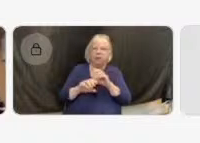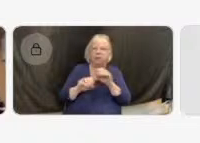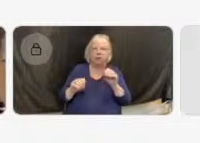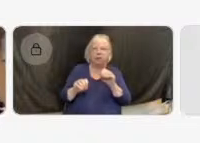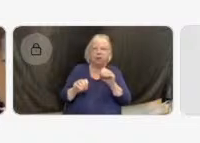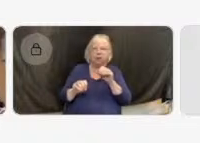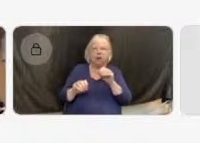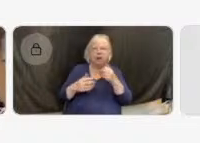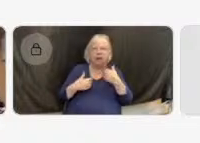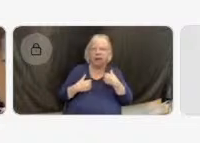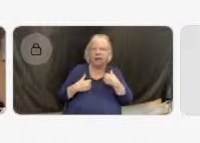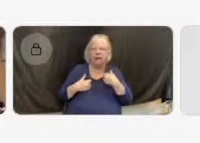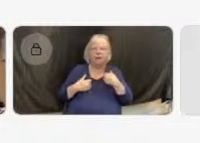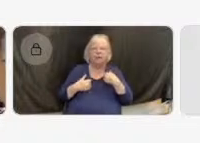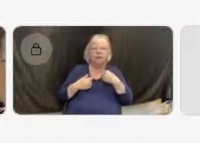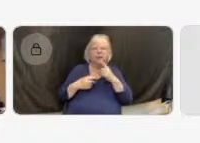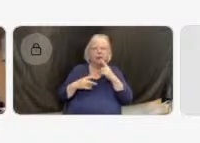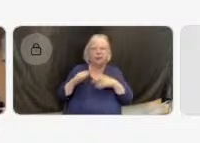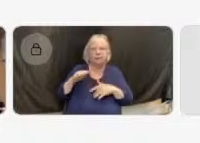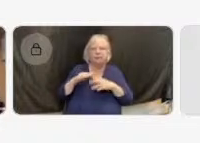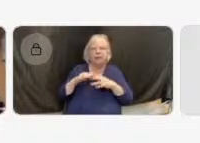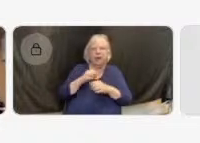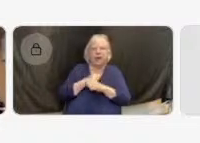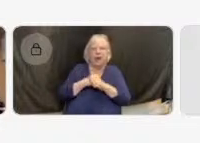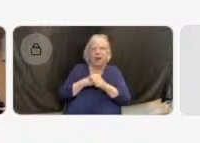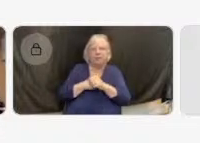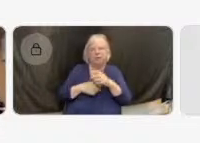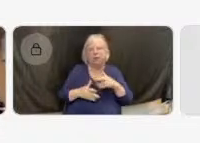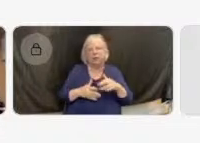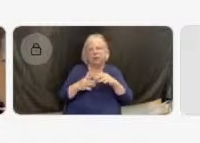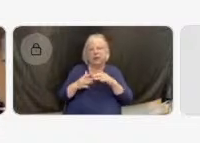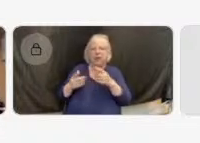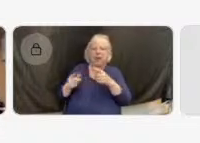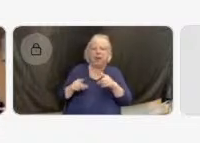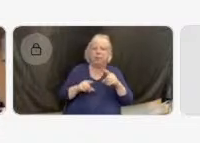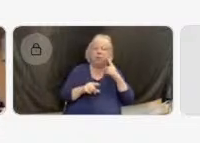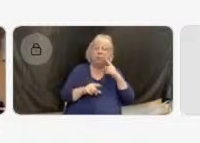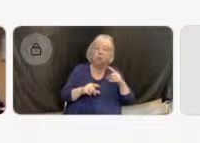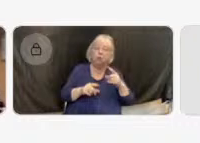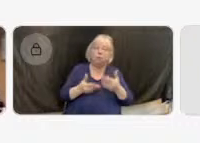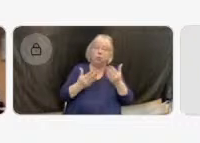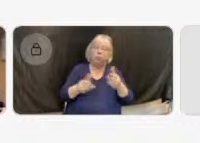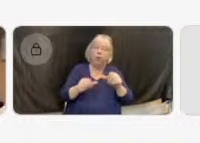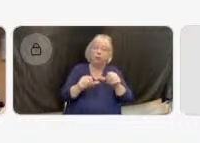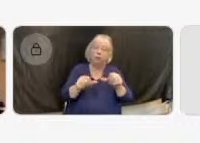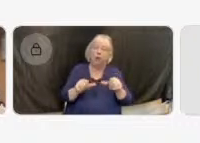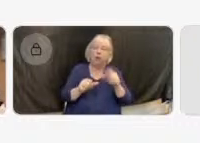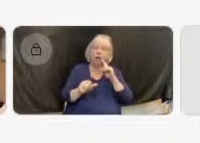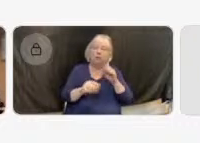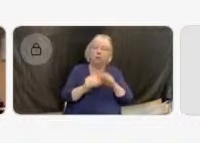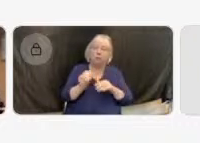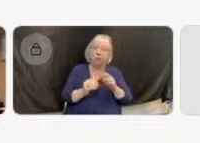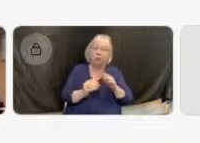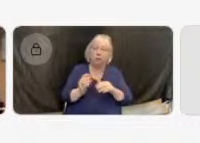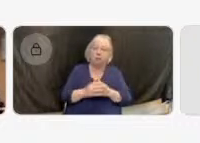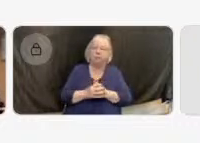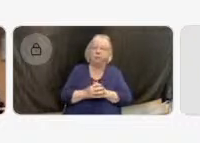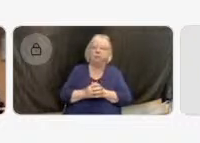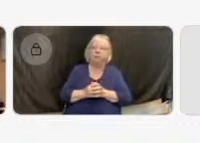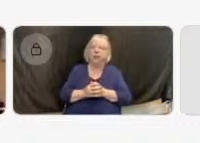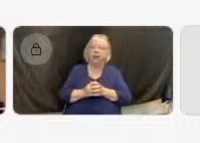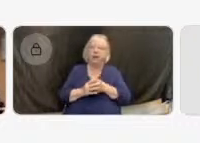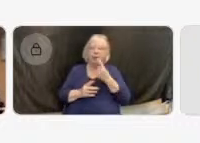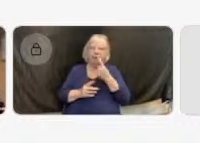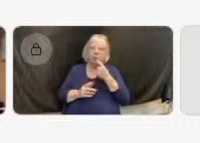hazard study done on the proposed area of development. In this map, I want to point out the red